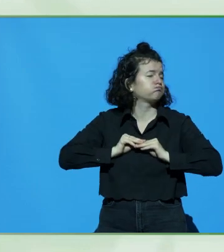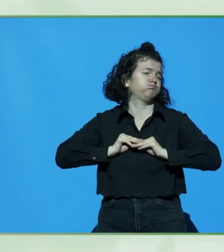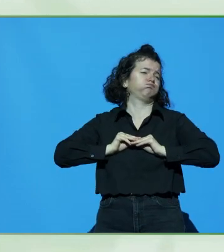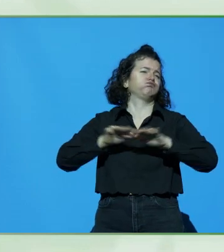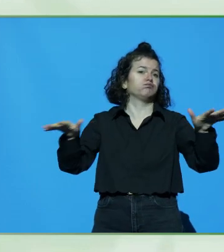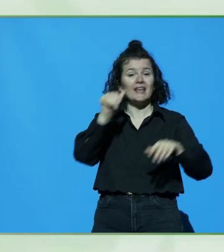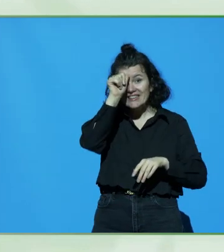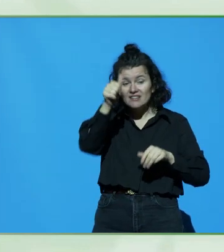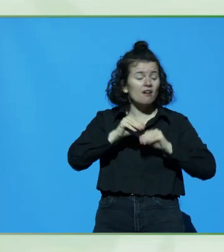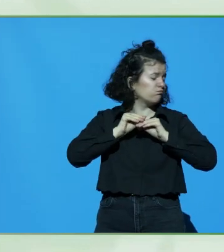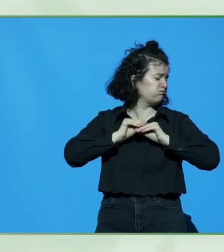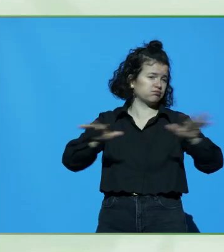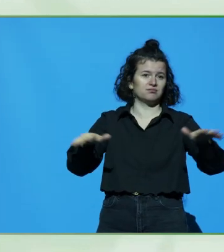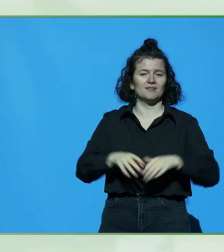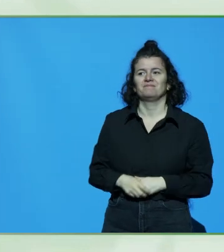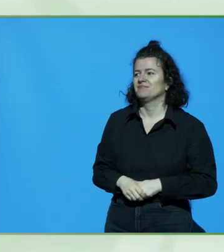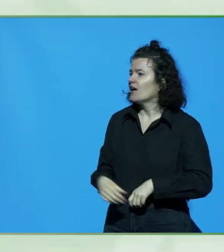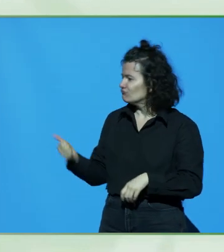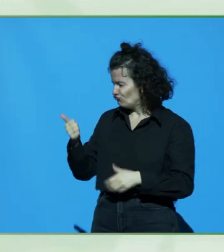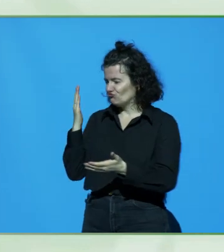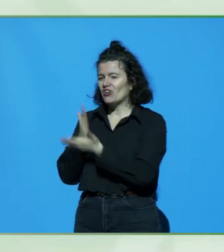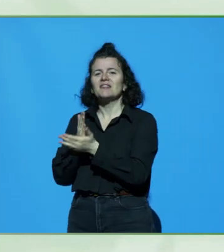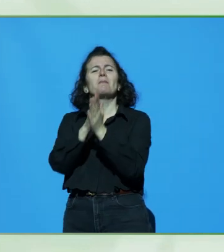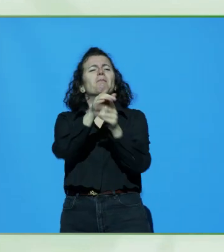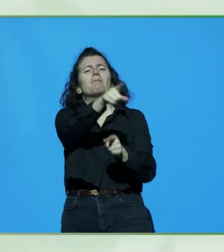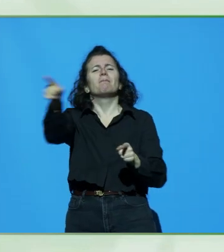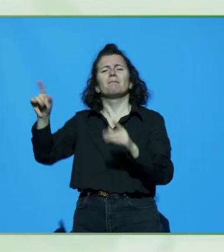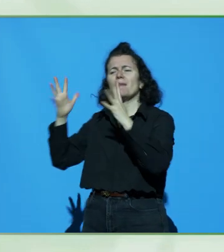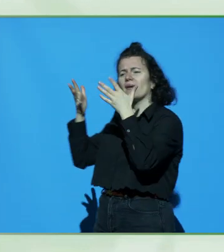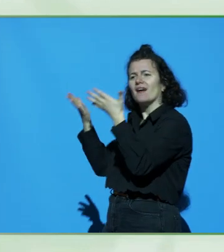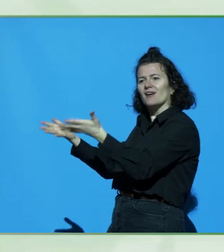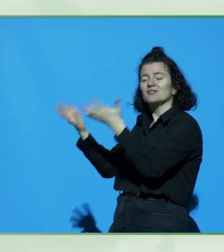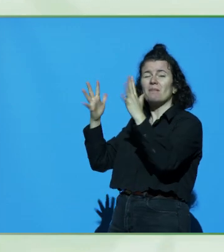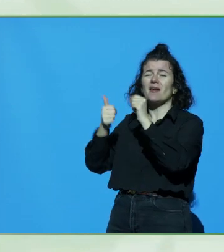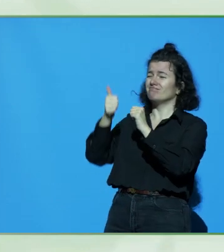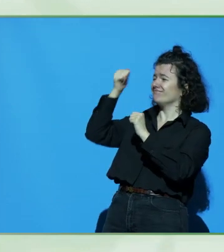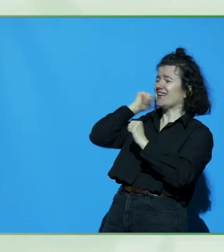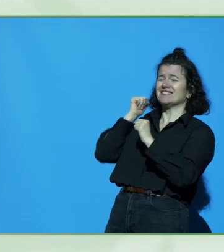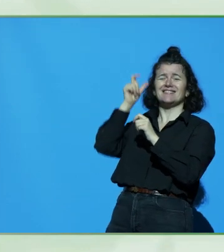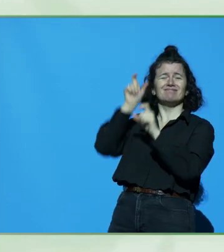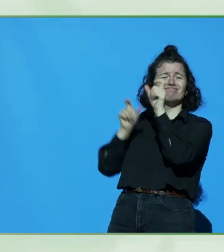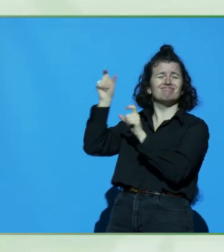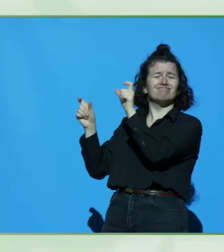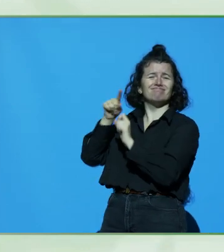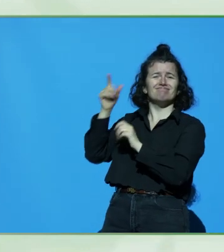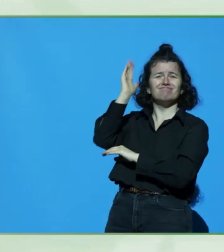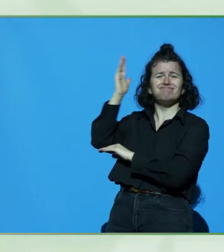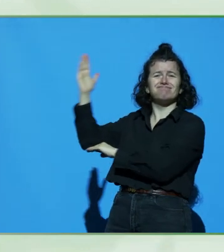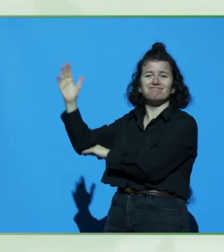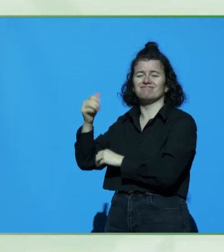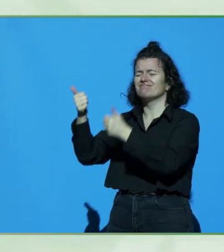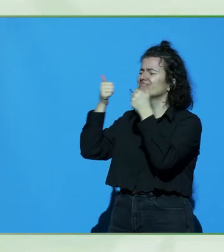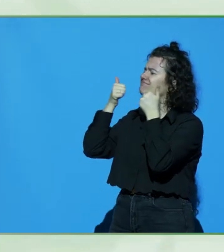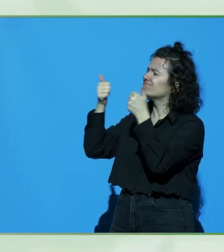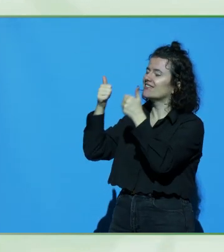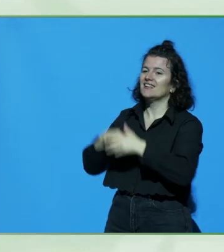big applause for the Zero Fellows yesterday? Yes. Amazing. They have done amazing work, and they come from all over the